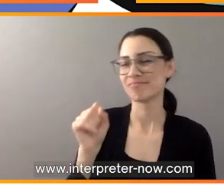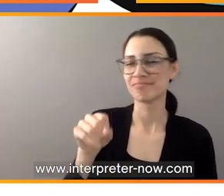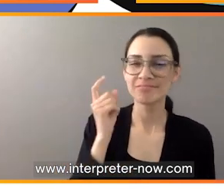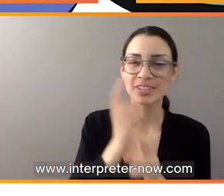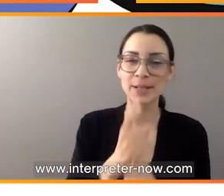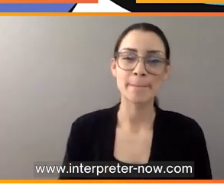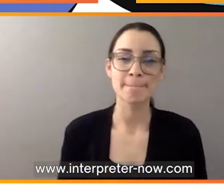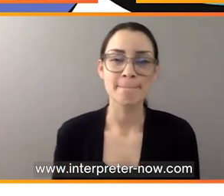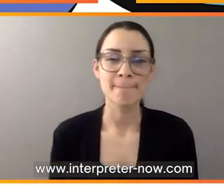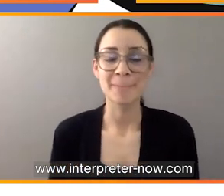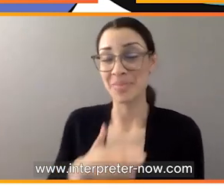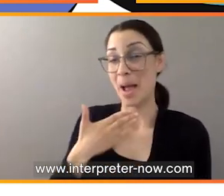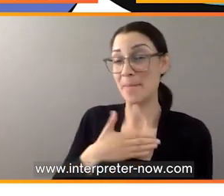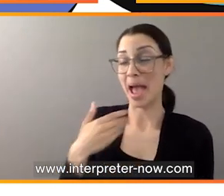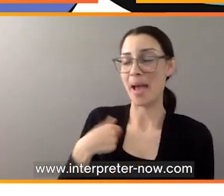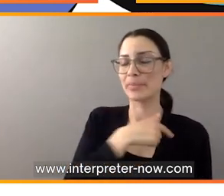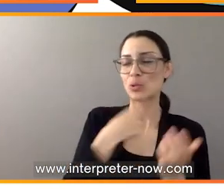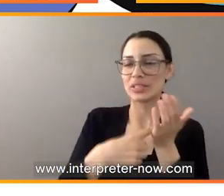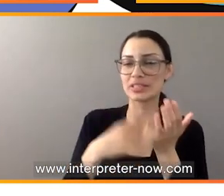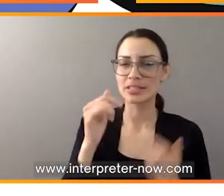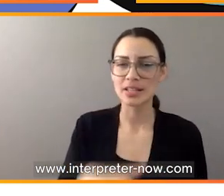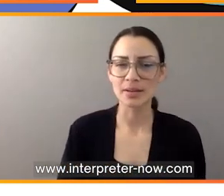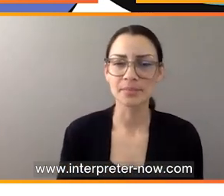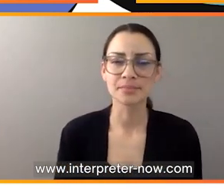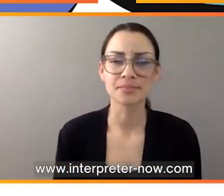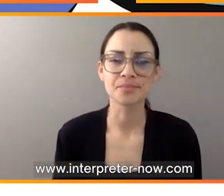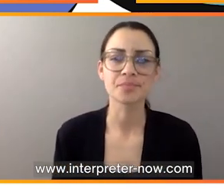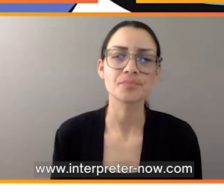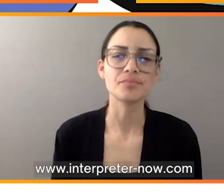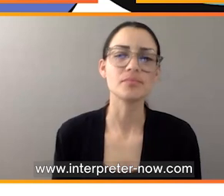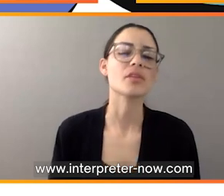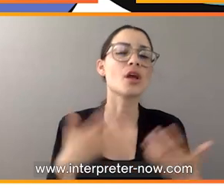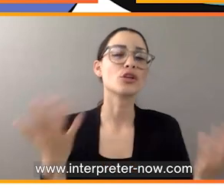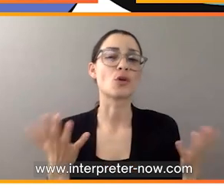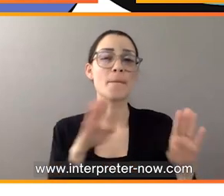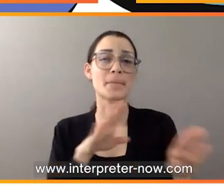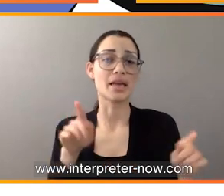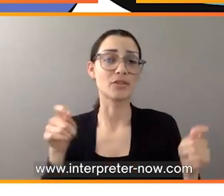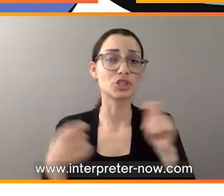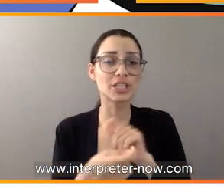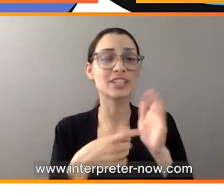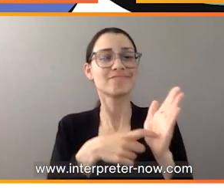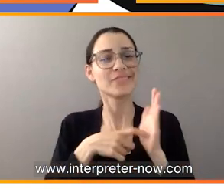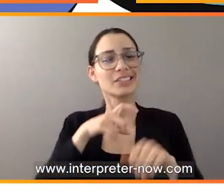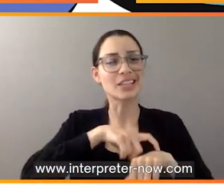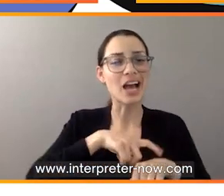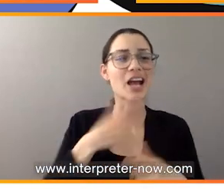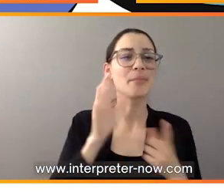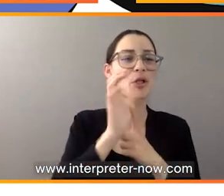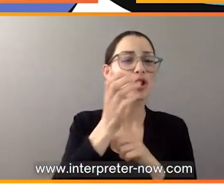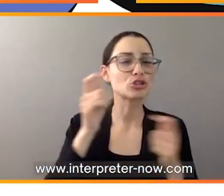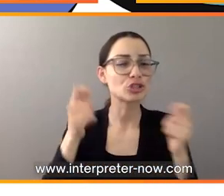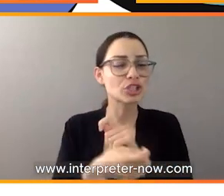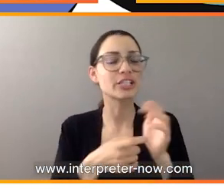now. That's right. Yeah. I'm glad we're able to talk about that. Yeah, absolutely. So behavior change takes time,